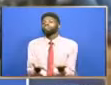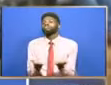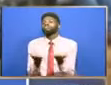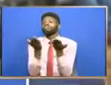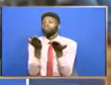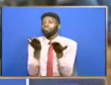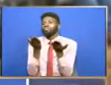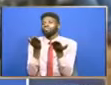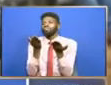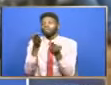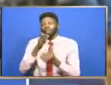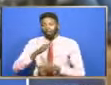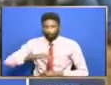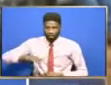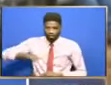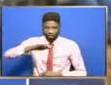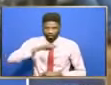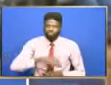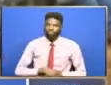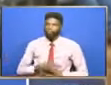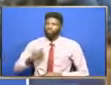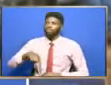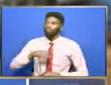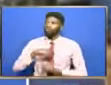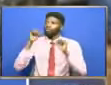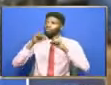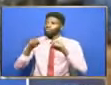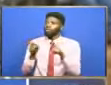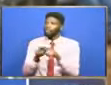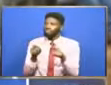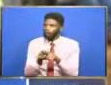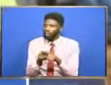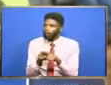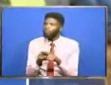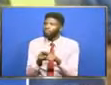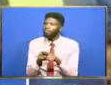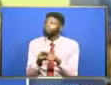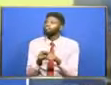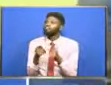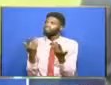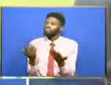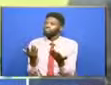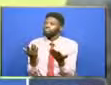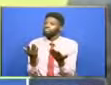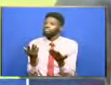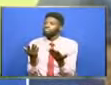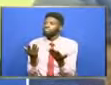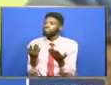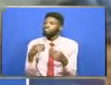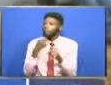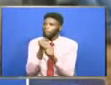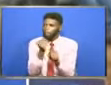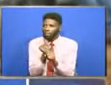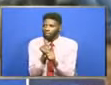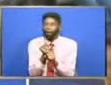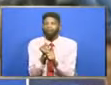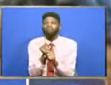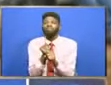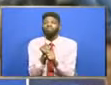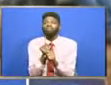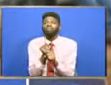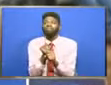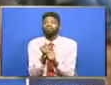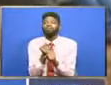hii, ili tuweze angalau kufanya maua munji